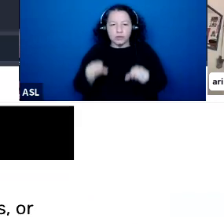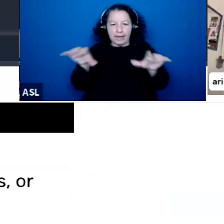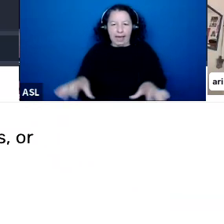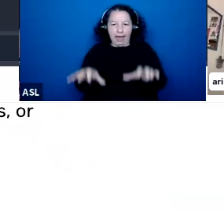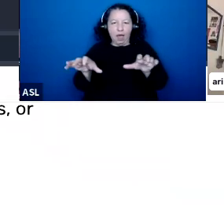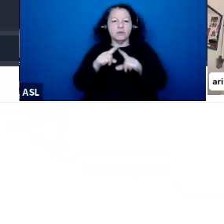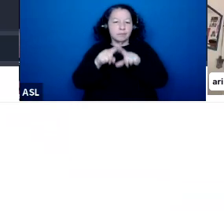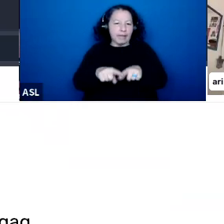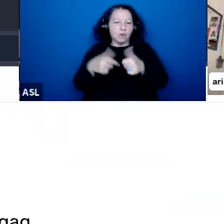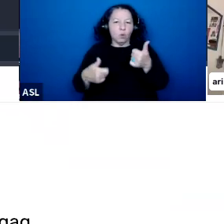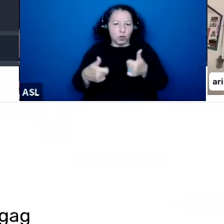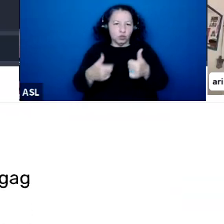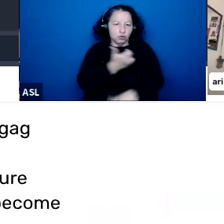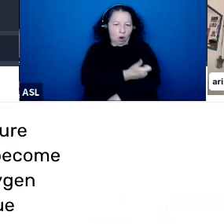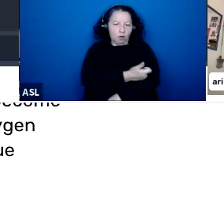depending on the drug.